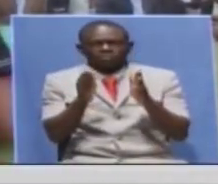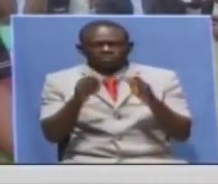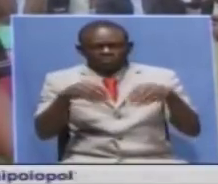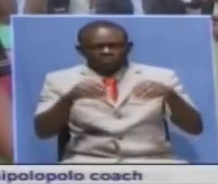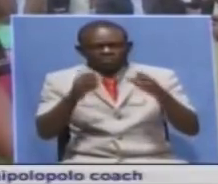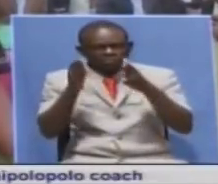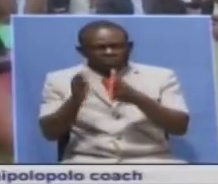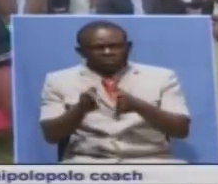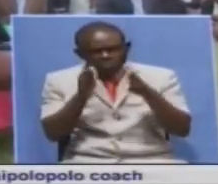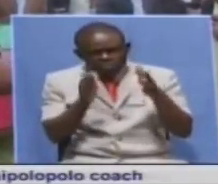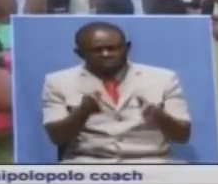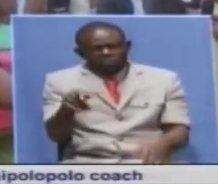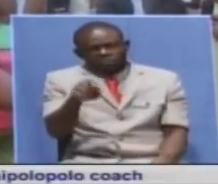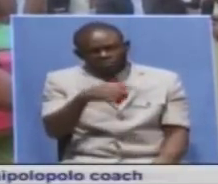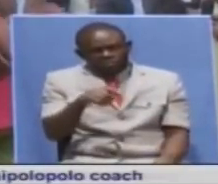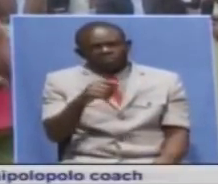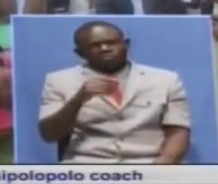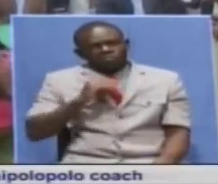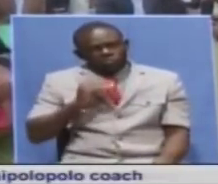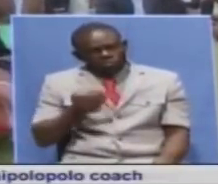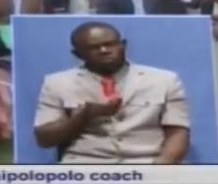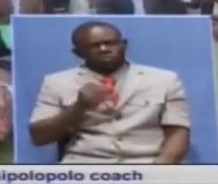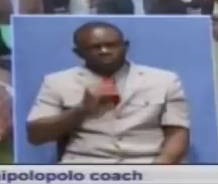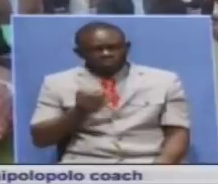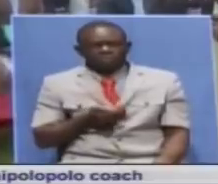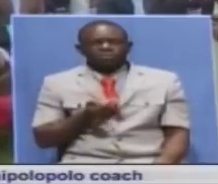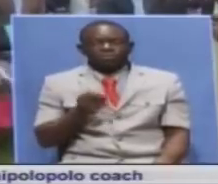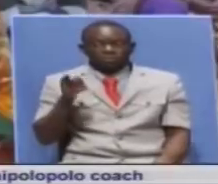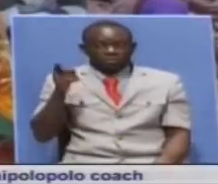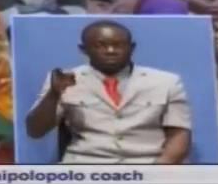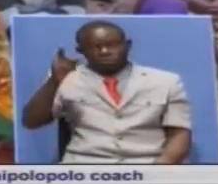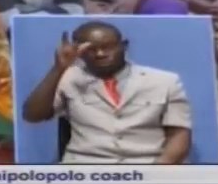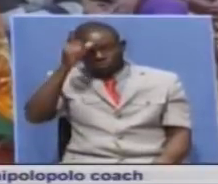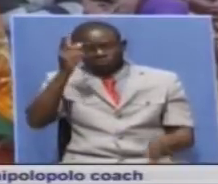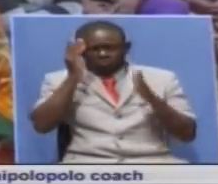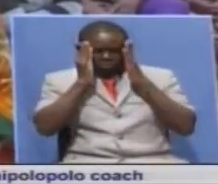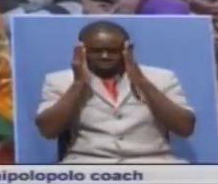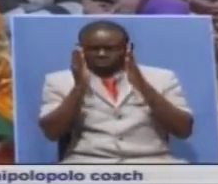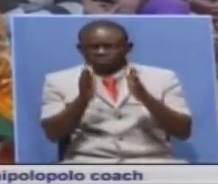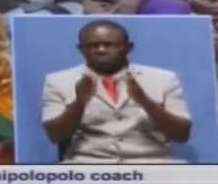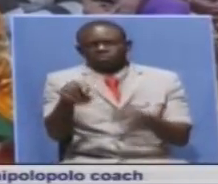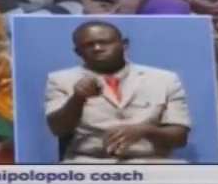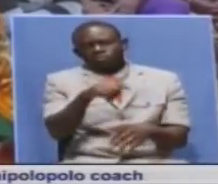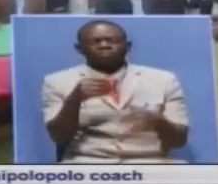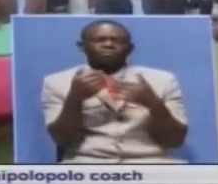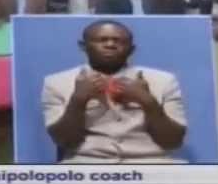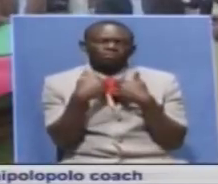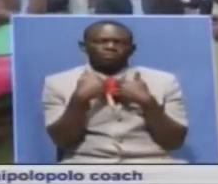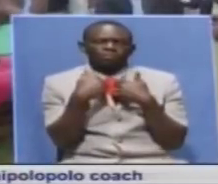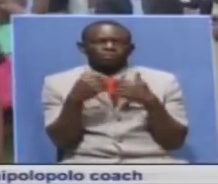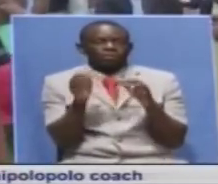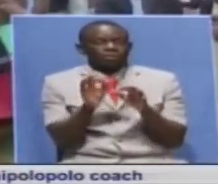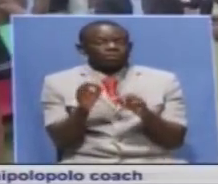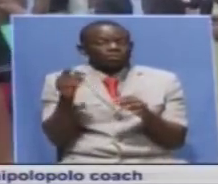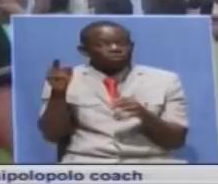our traders, and our mothers, especially the women clubs, have a platform of exposure. The most important thing that he has sent me